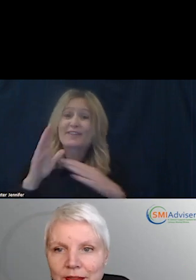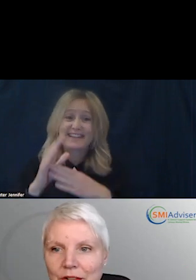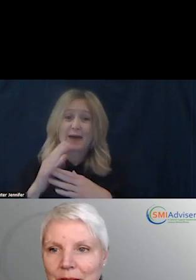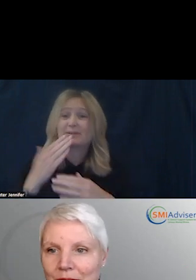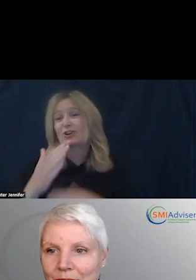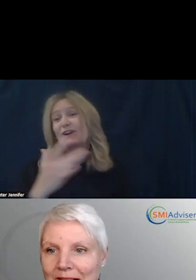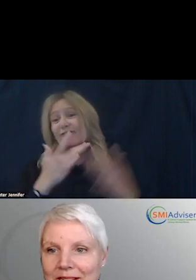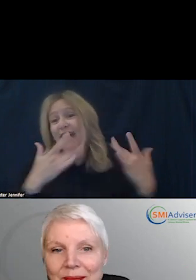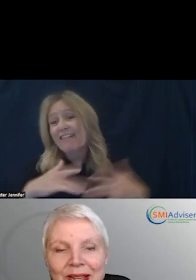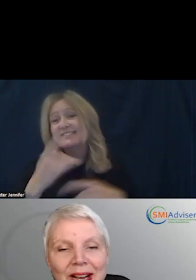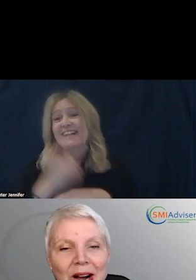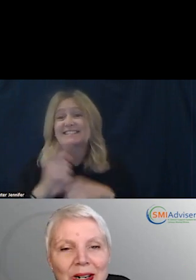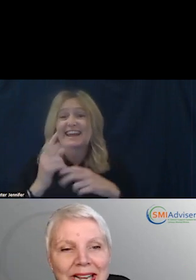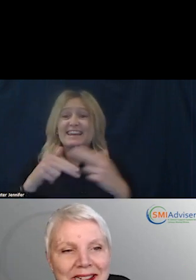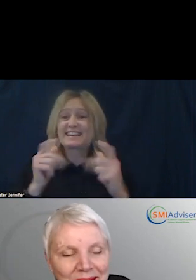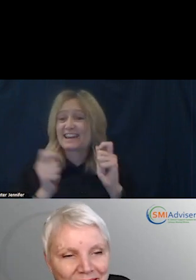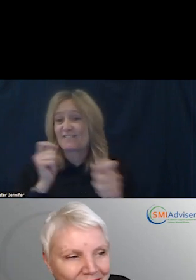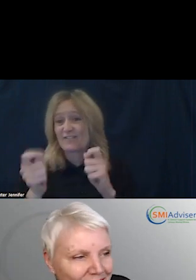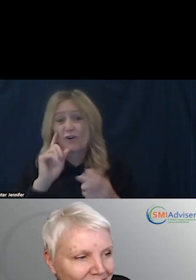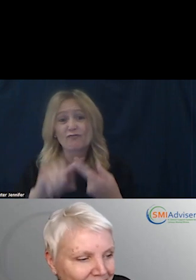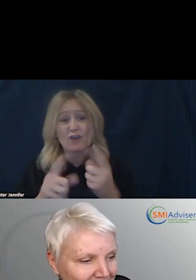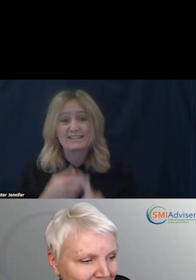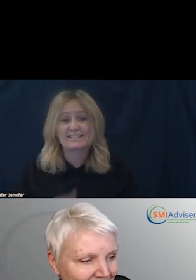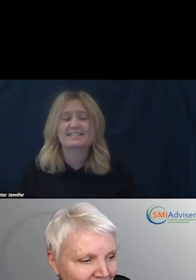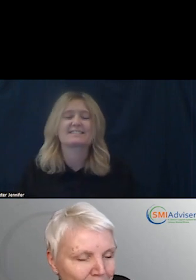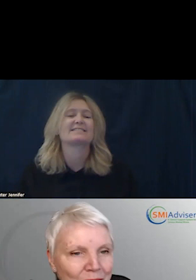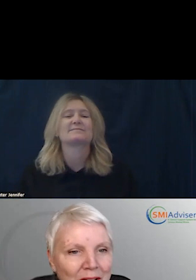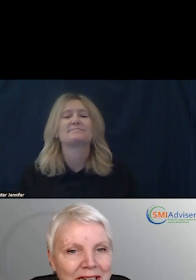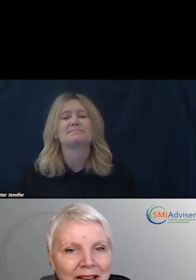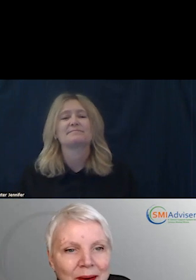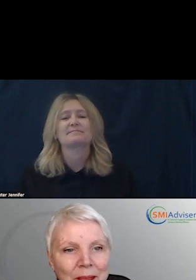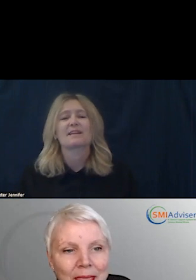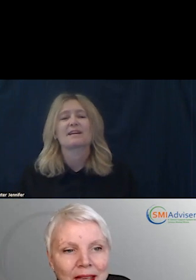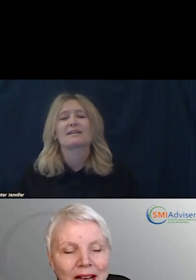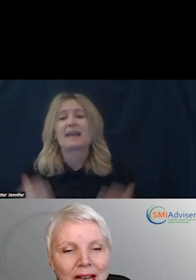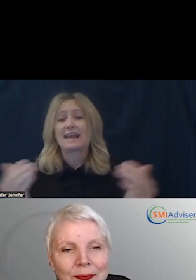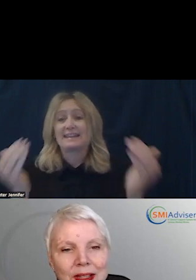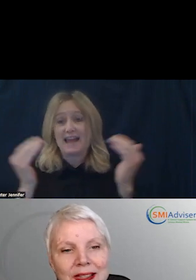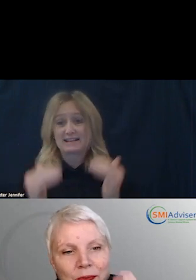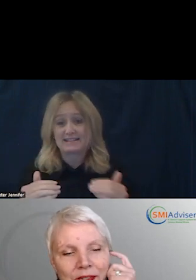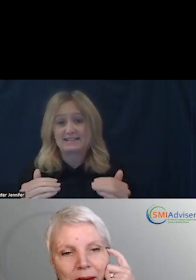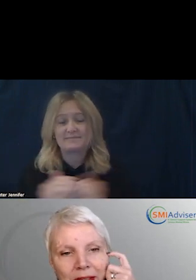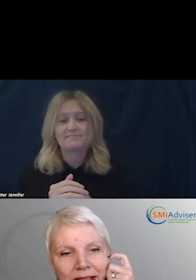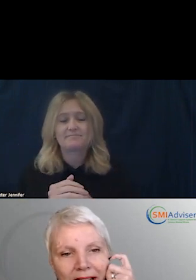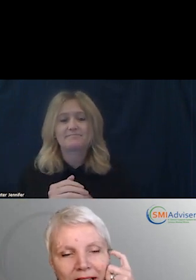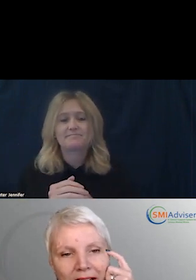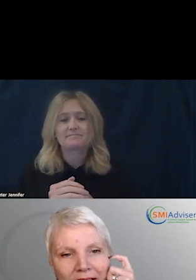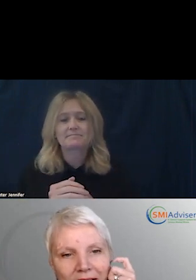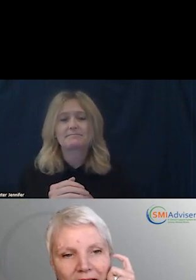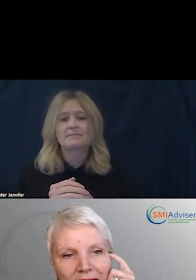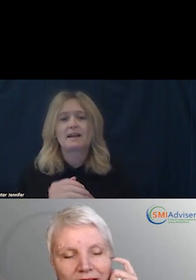Day gift for some of your friends. All right, let's move on now. This was something